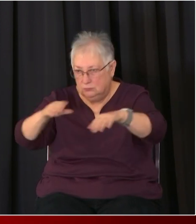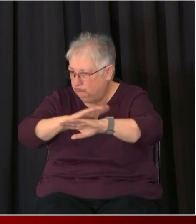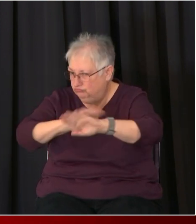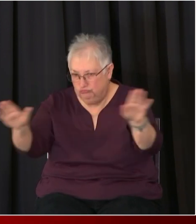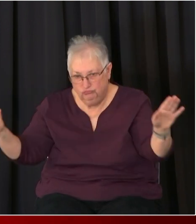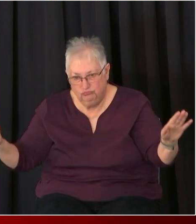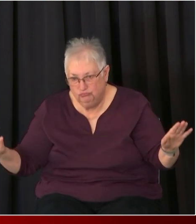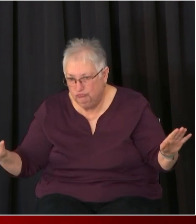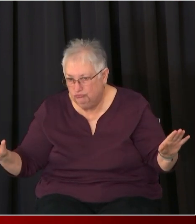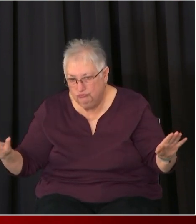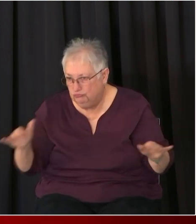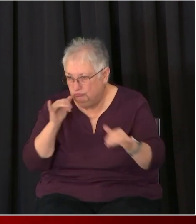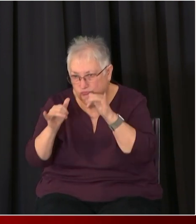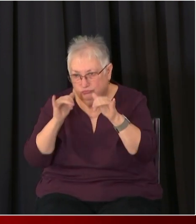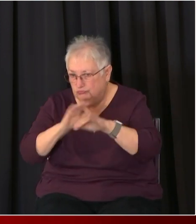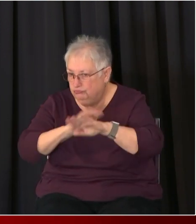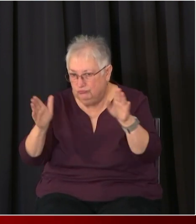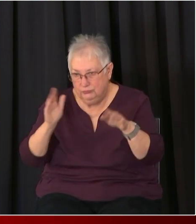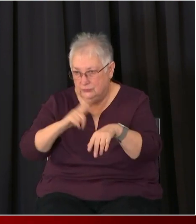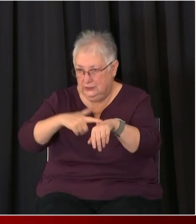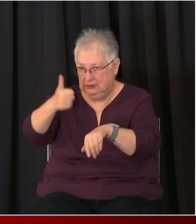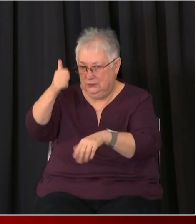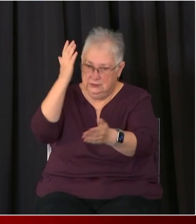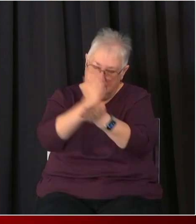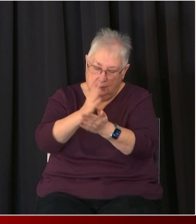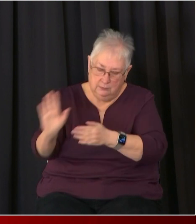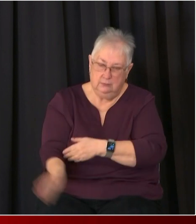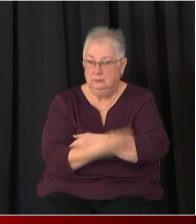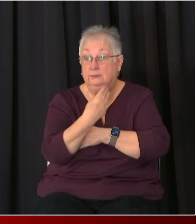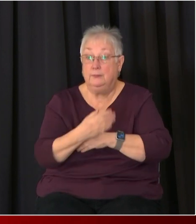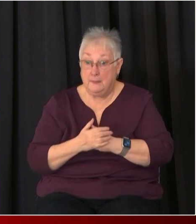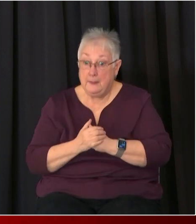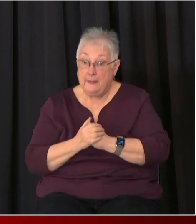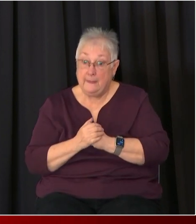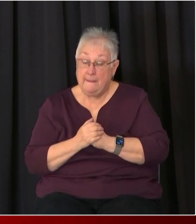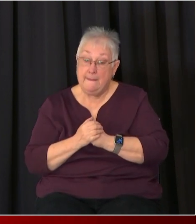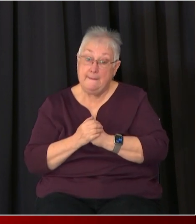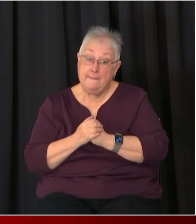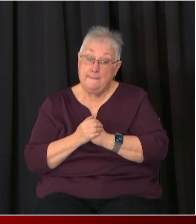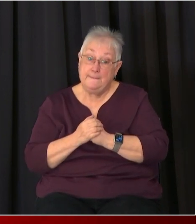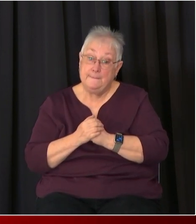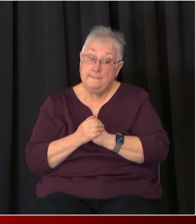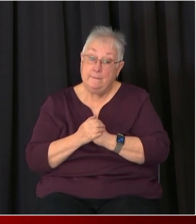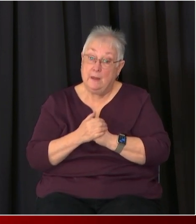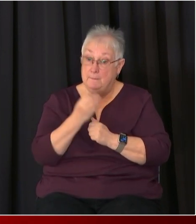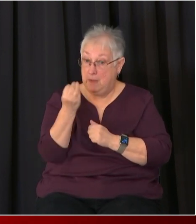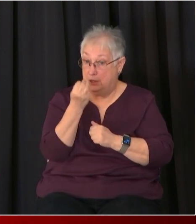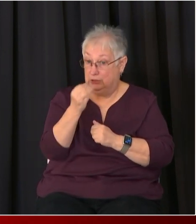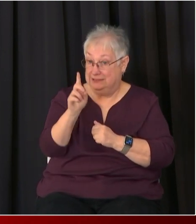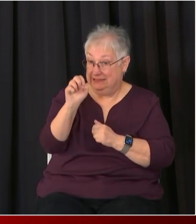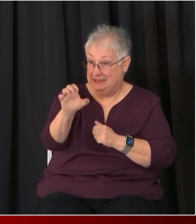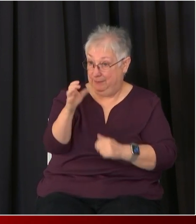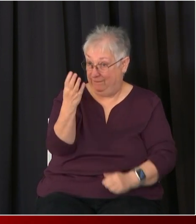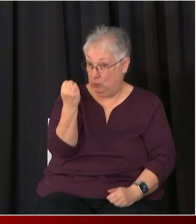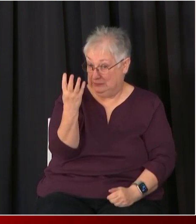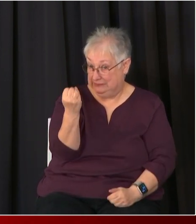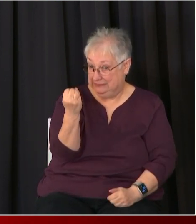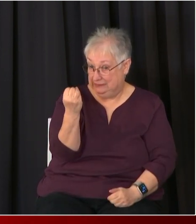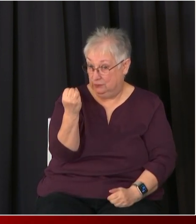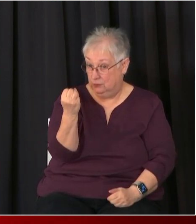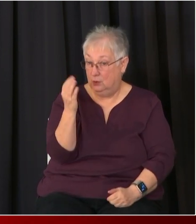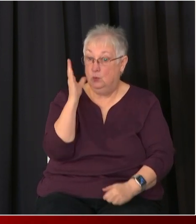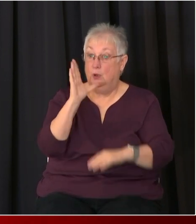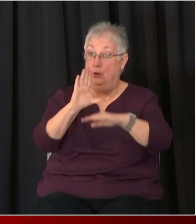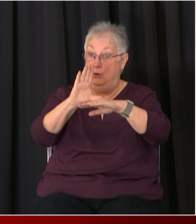by 10 p.m. Additionally, beginning Monday, December 14th, we are